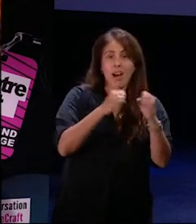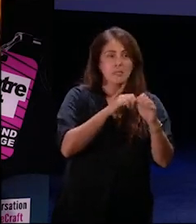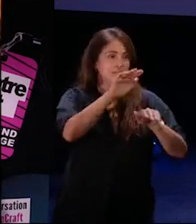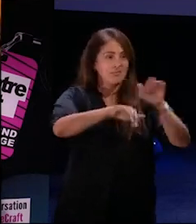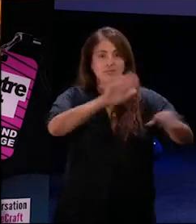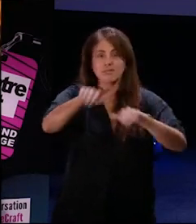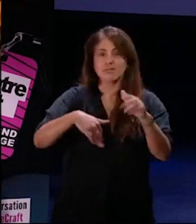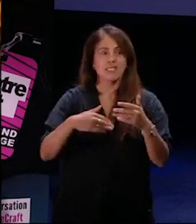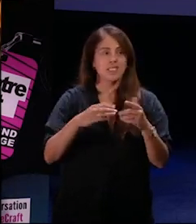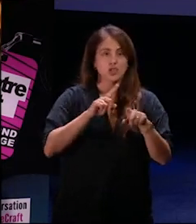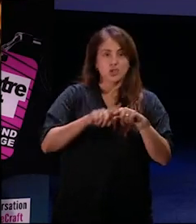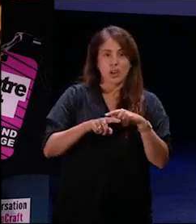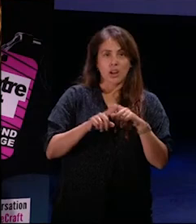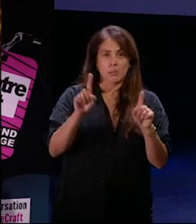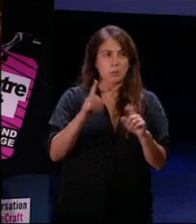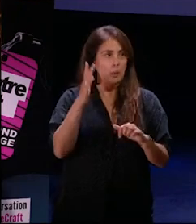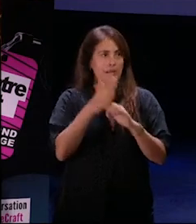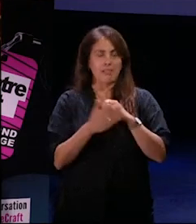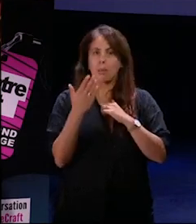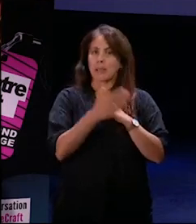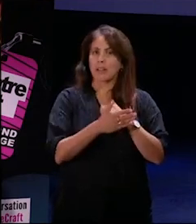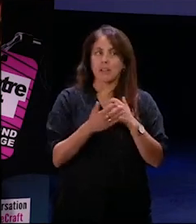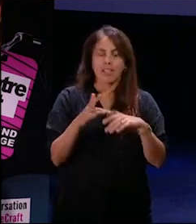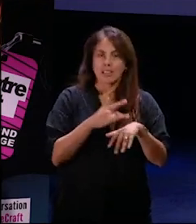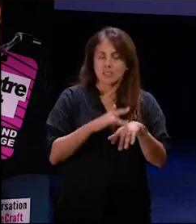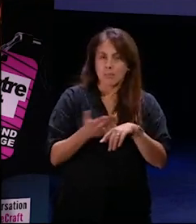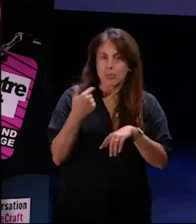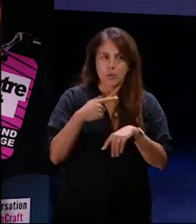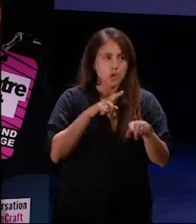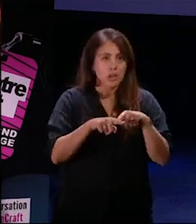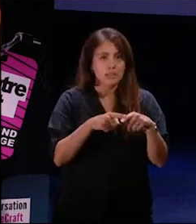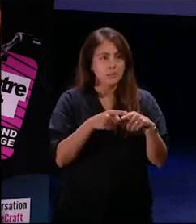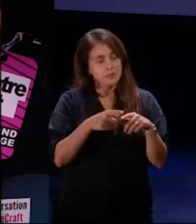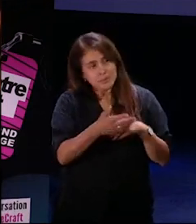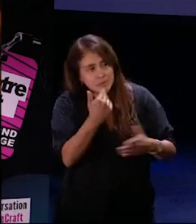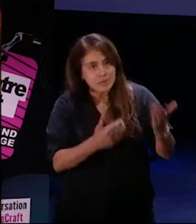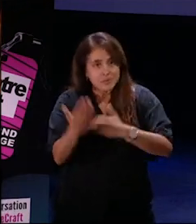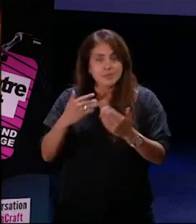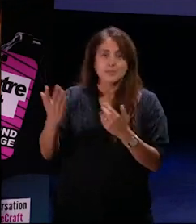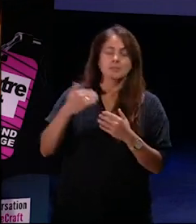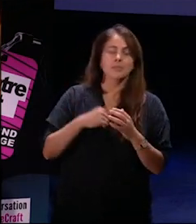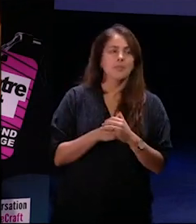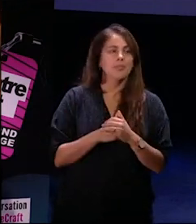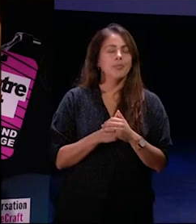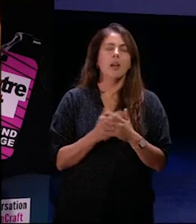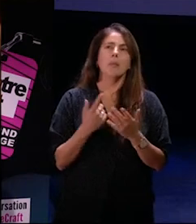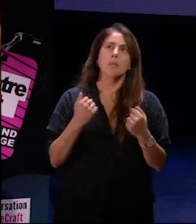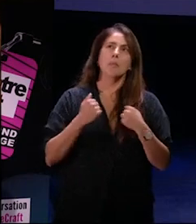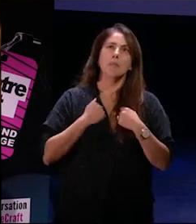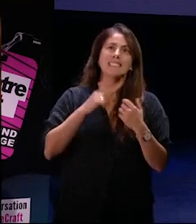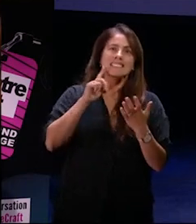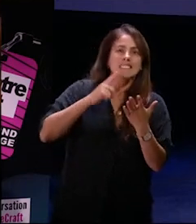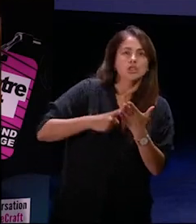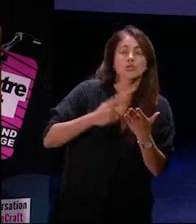that to get people who'd never been to the theatre to come in before. And that was a very exciting time. In terms of choices, it's